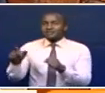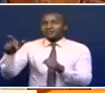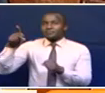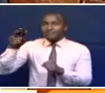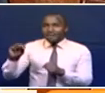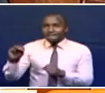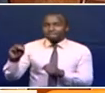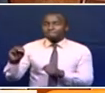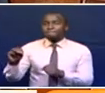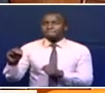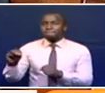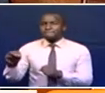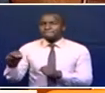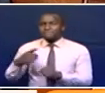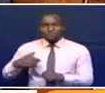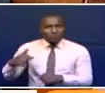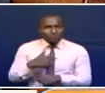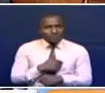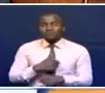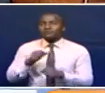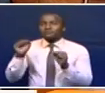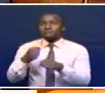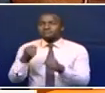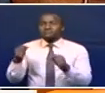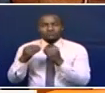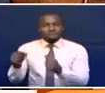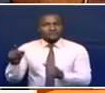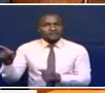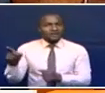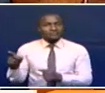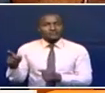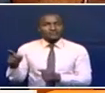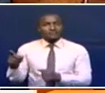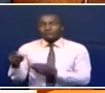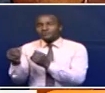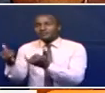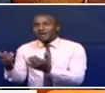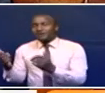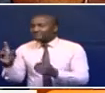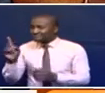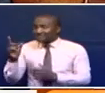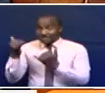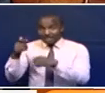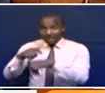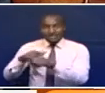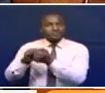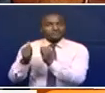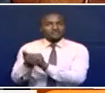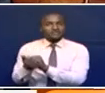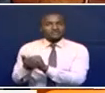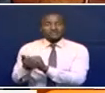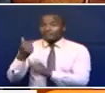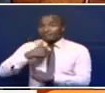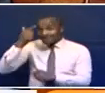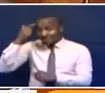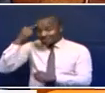minister, all right? Yeah. We were not able to defeat them. How do we expect to defeat them? It is time for change. And I